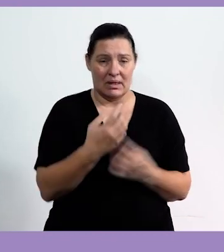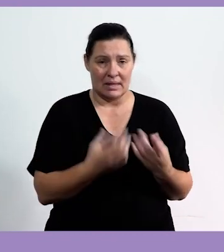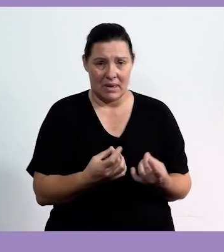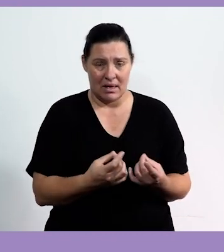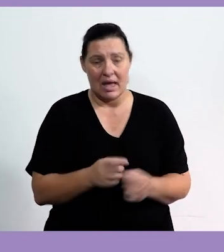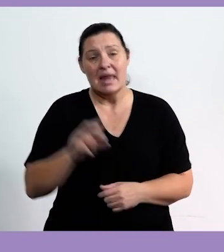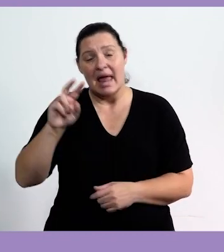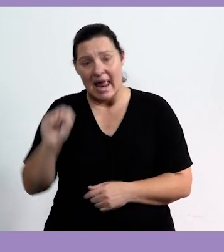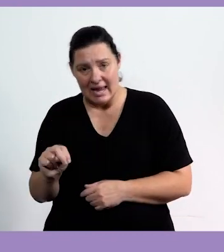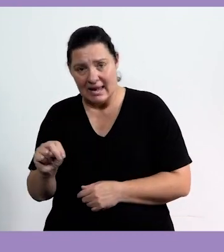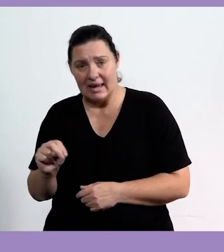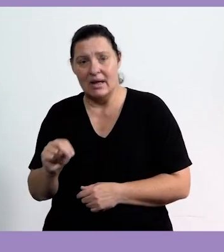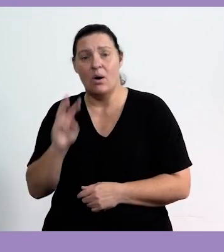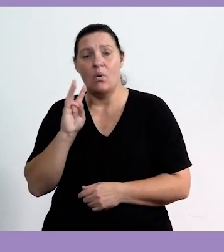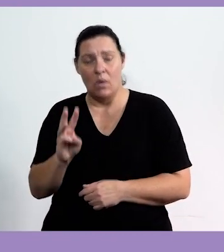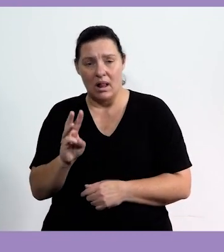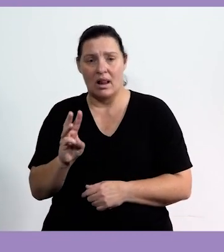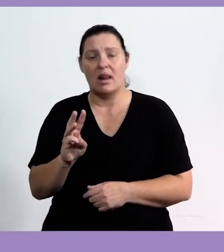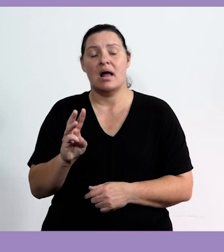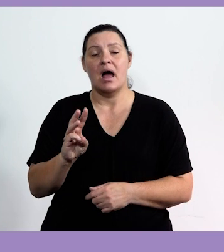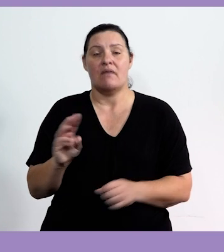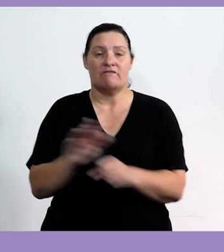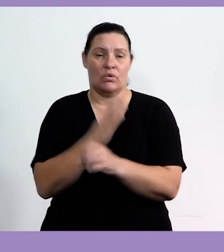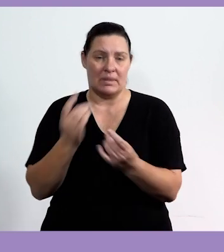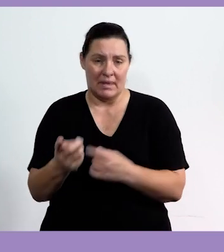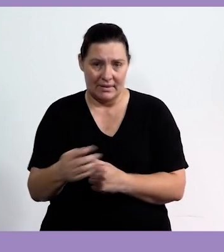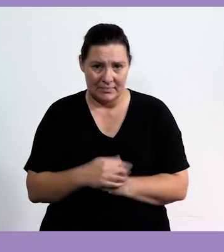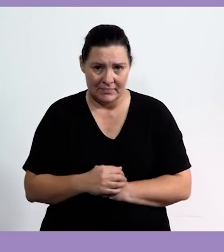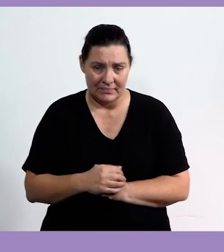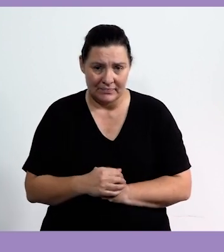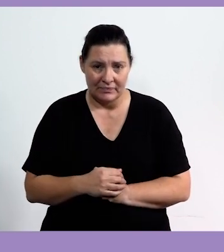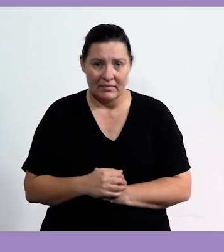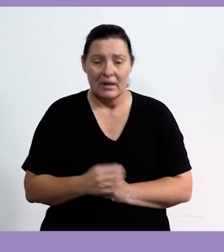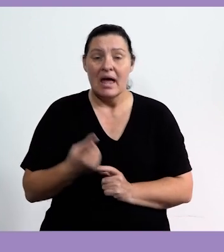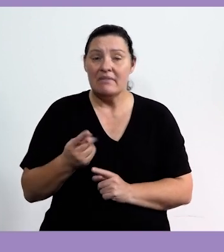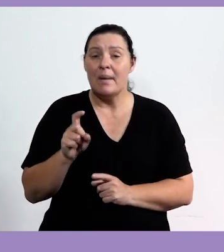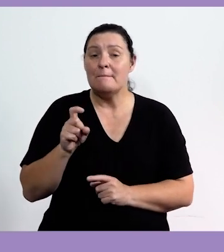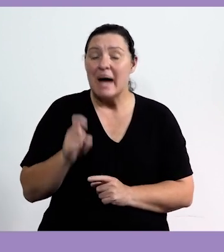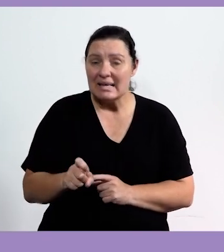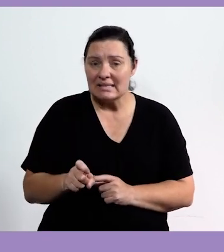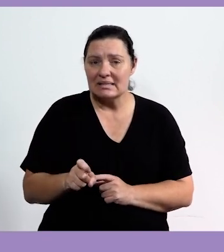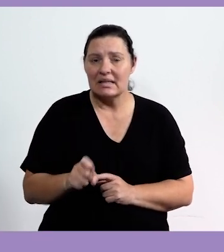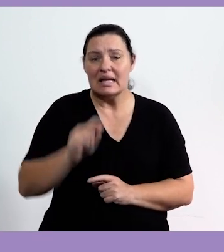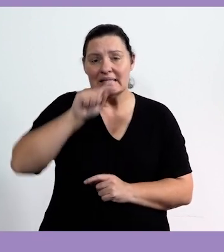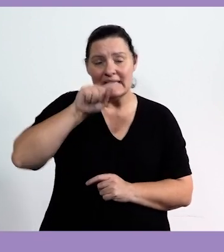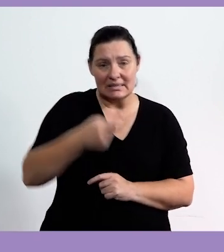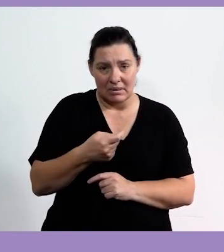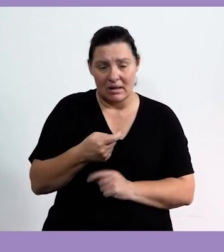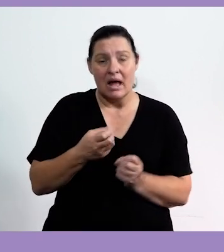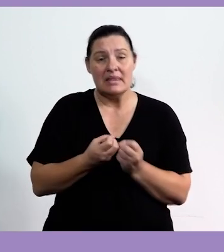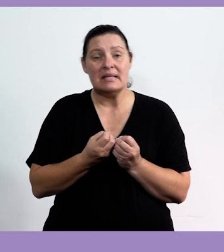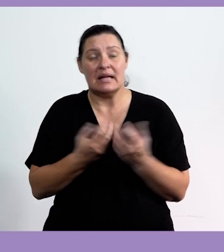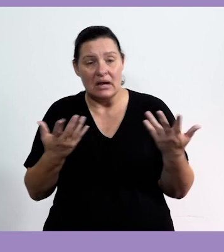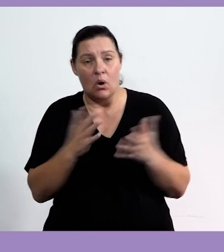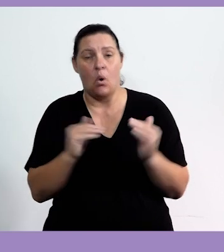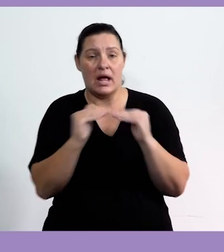decimal number and n is going to be an integer. And our last condition is that it must be a decimal that